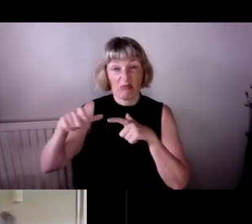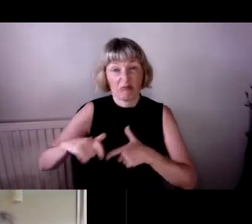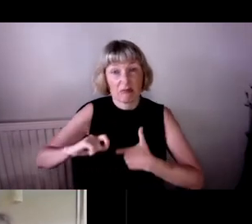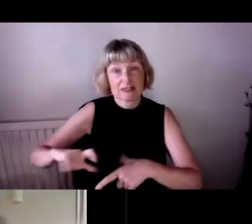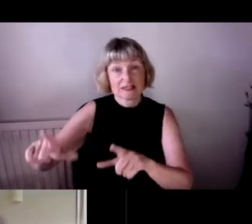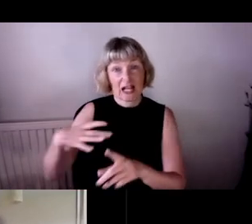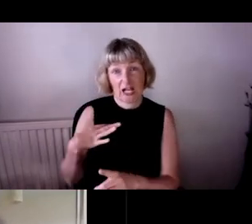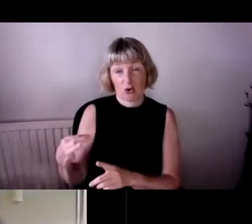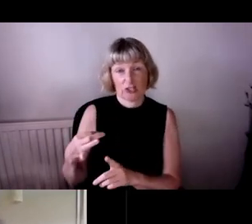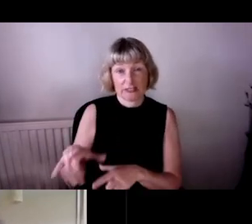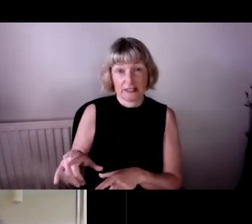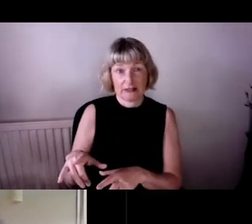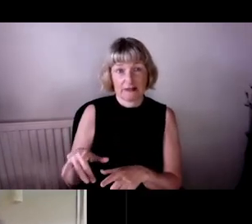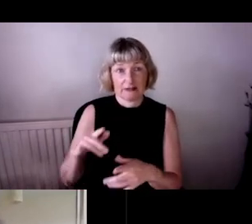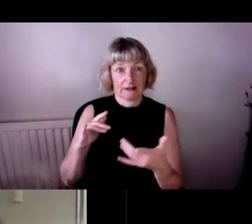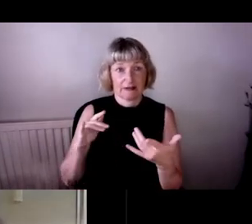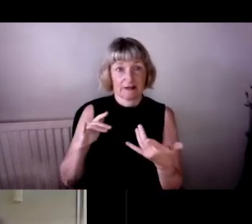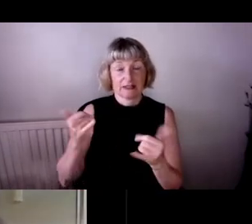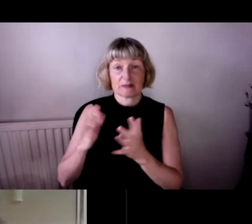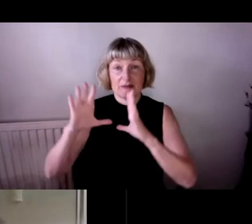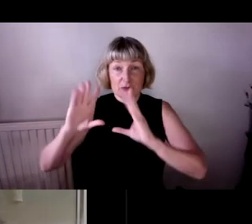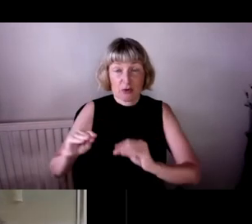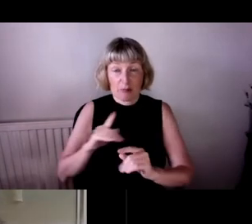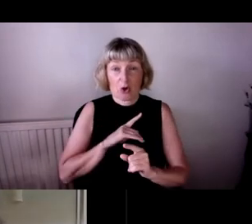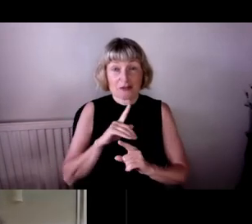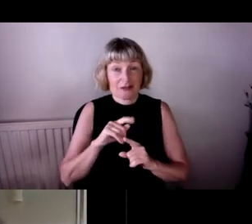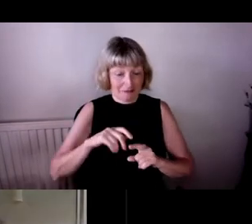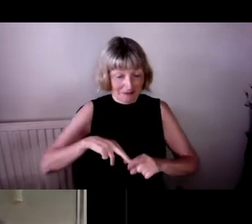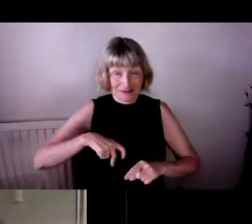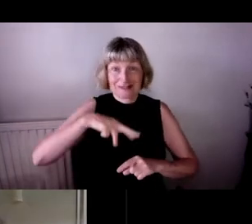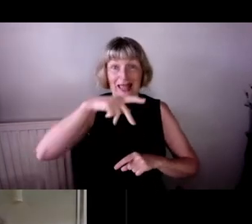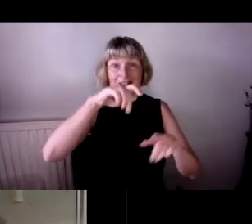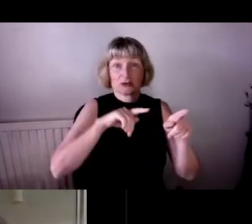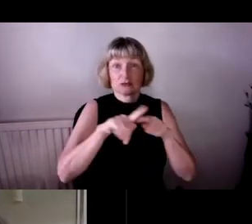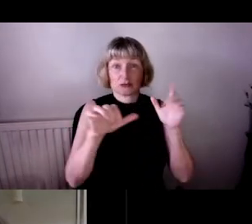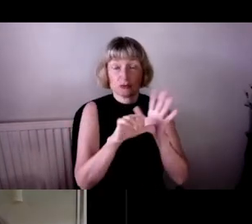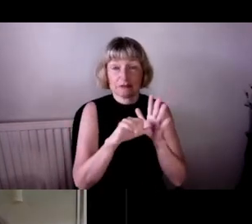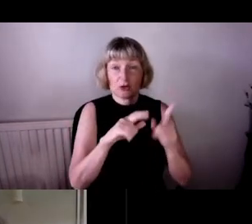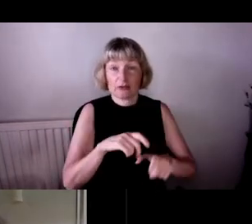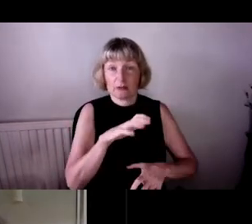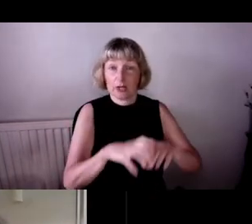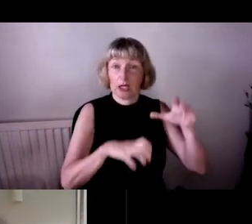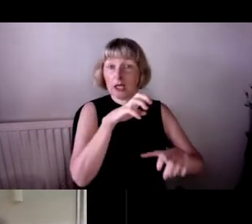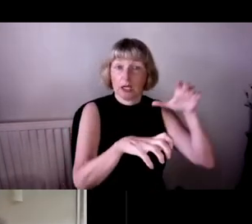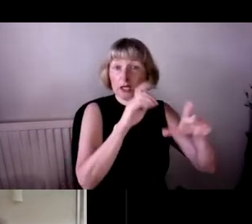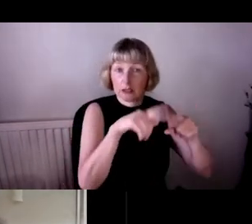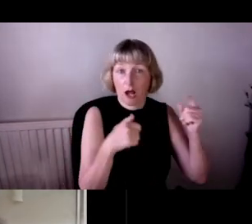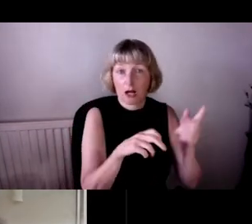only reason that they stop because they can't get up the stairs to the description box anymore. So there are